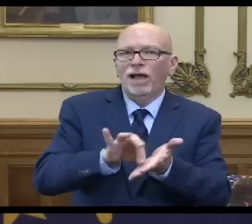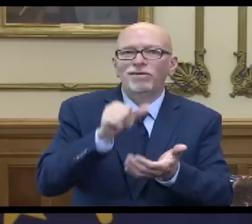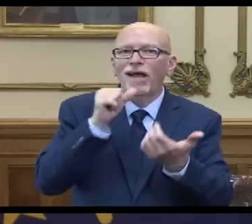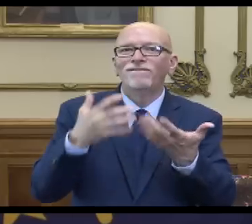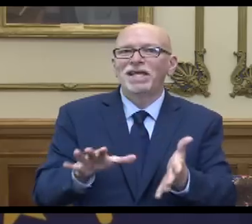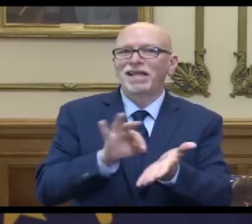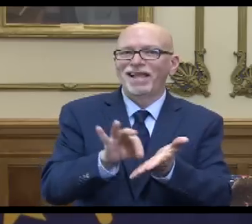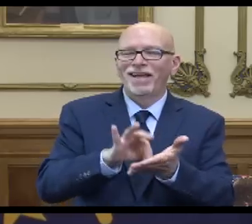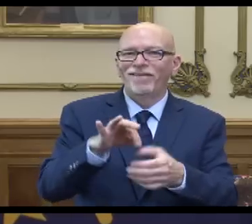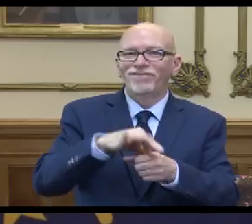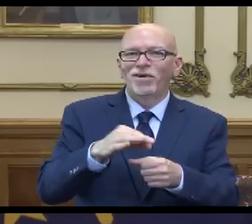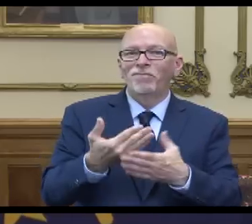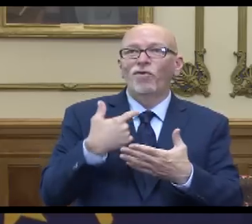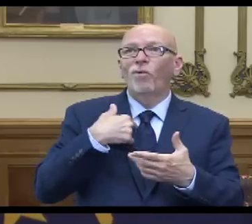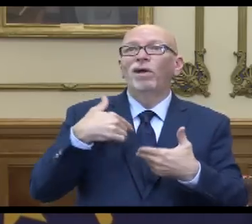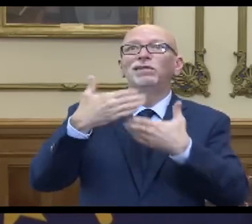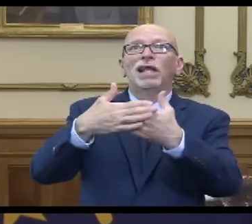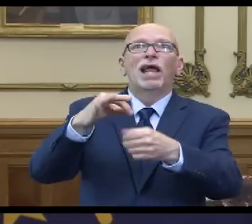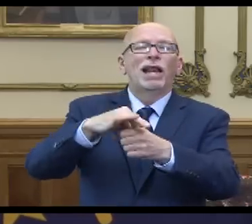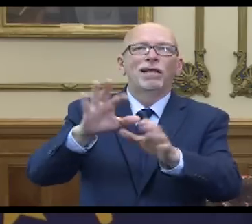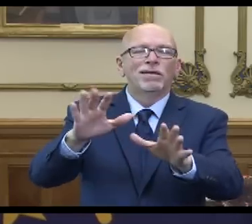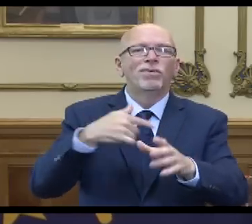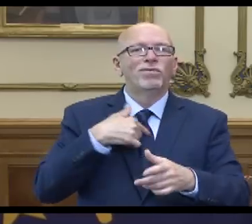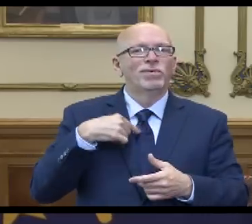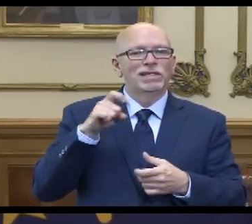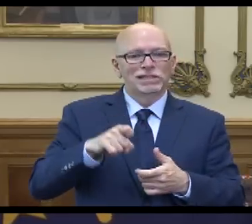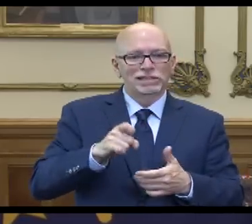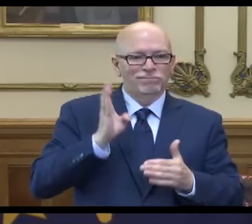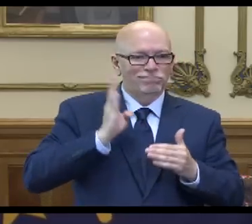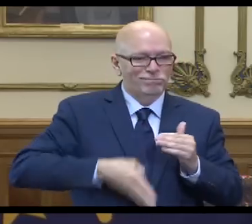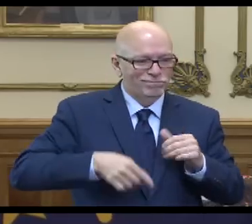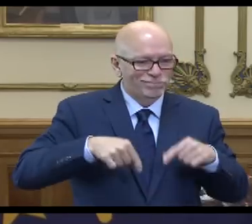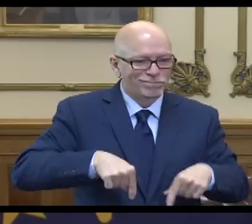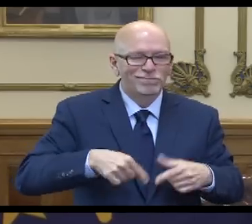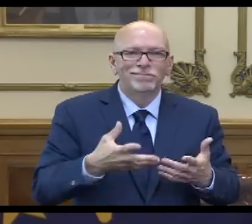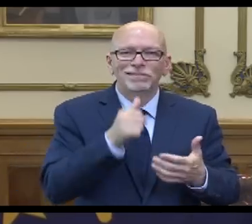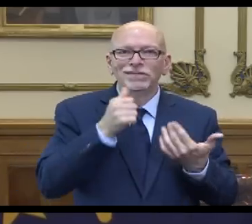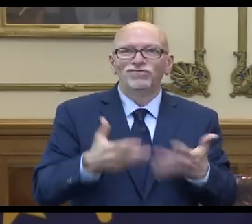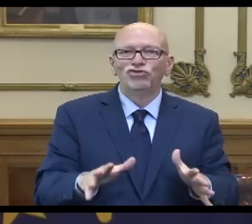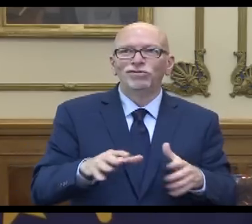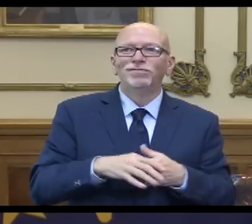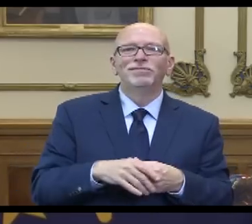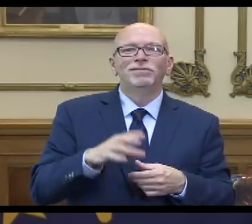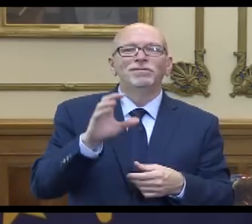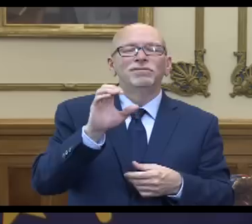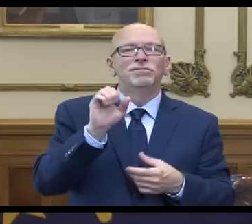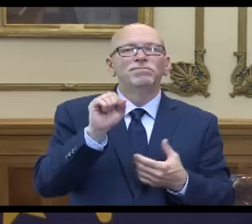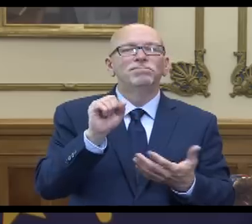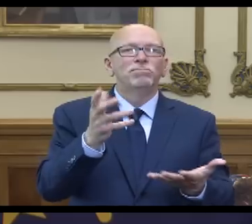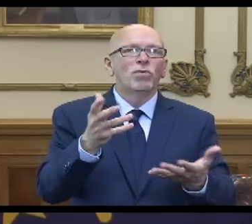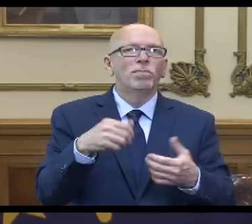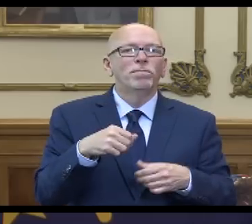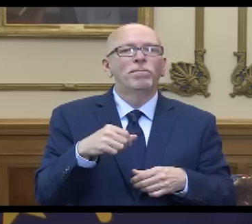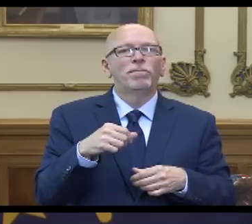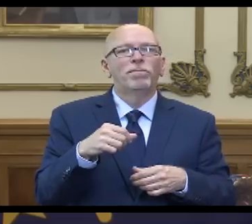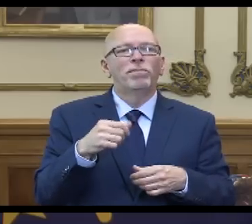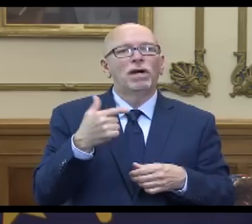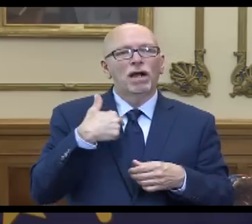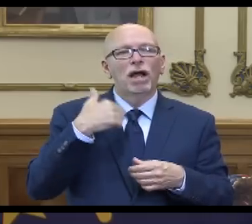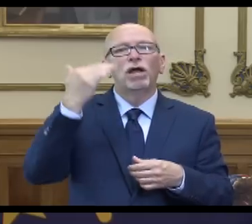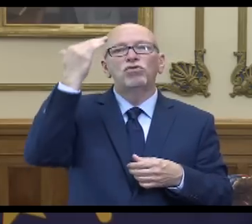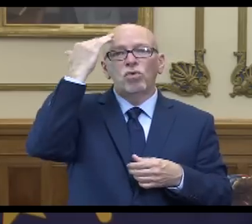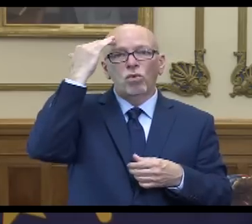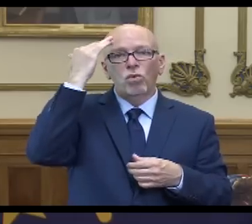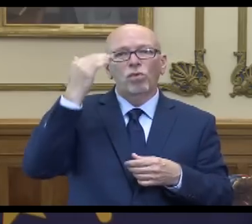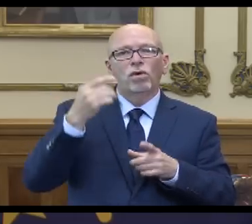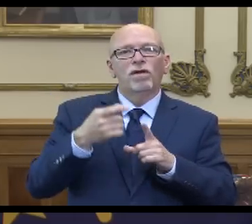so before we weigh in on the next election, we need to land this one. But I know